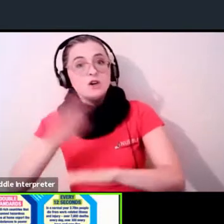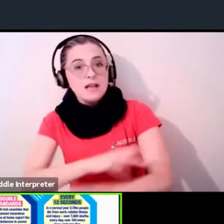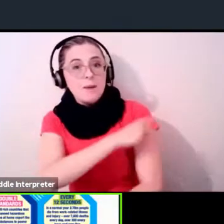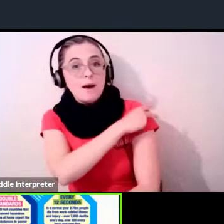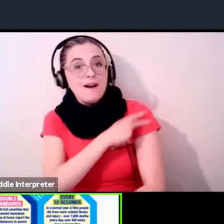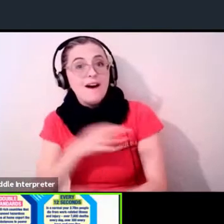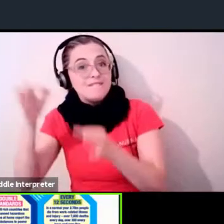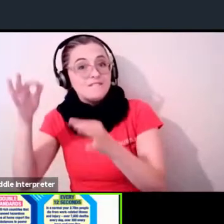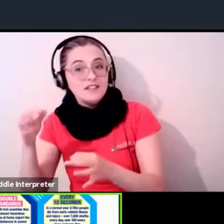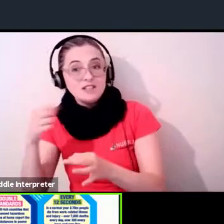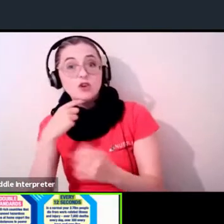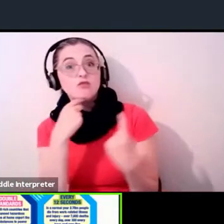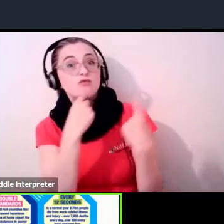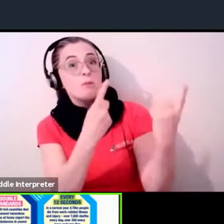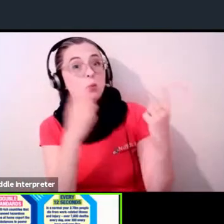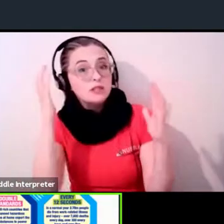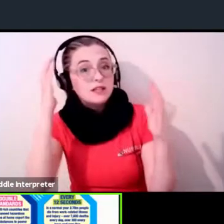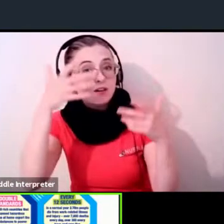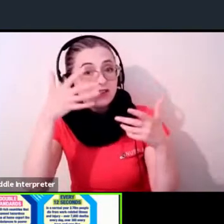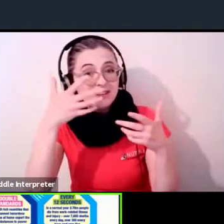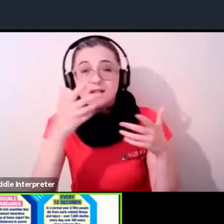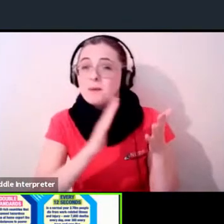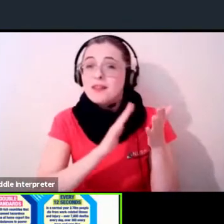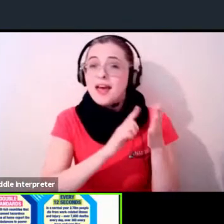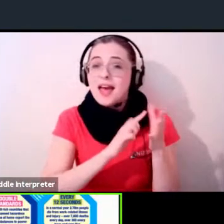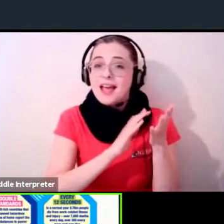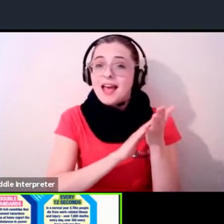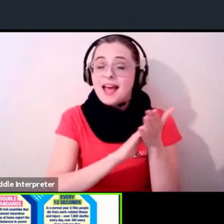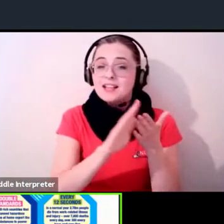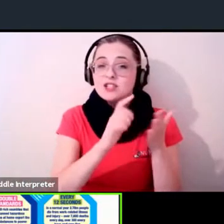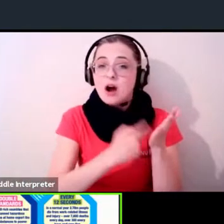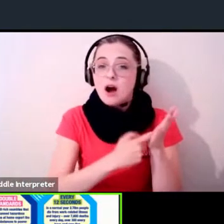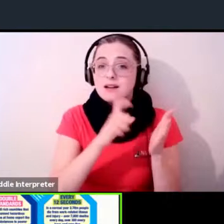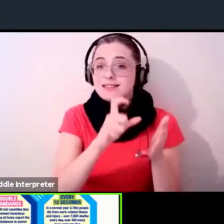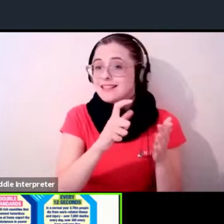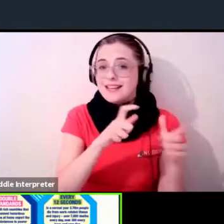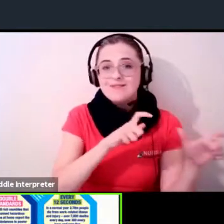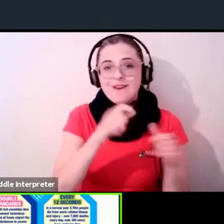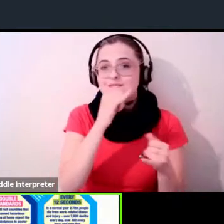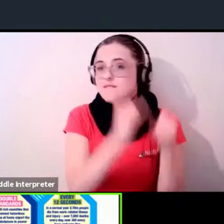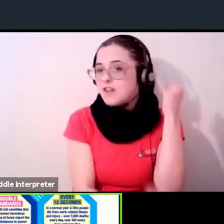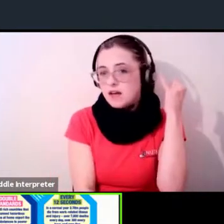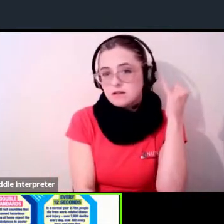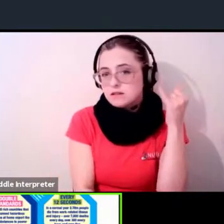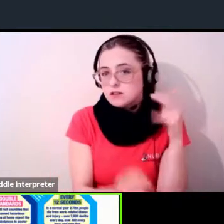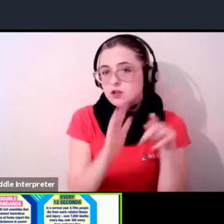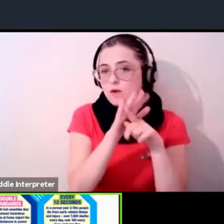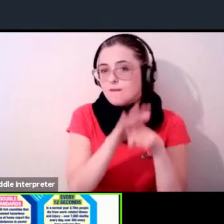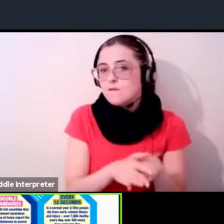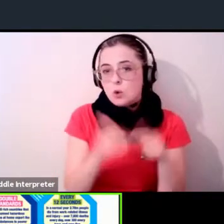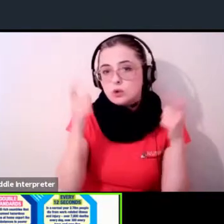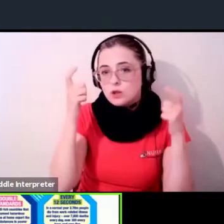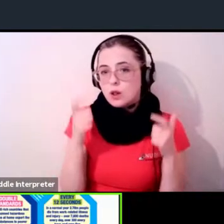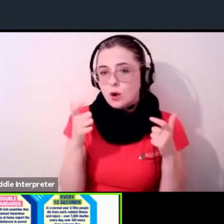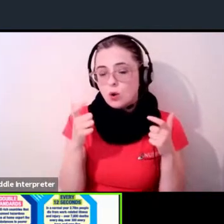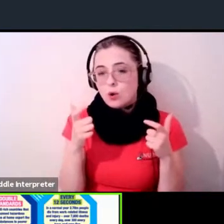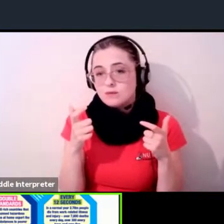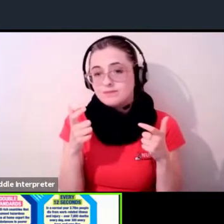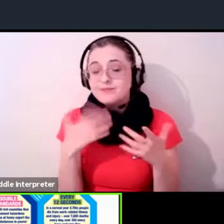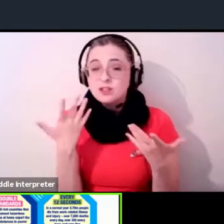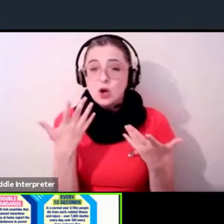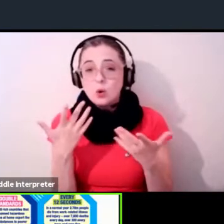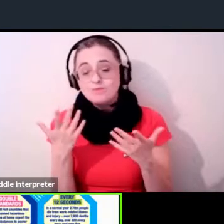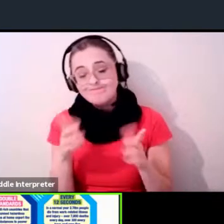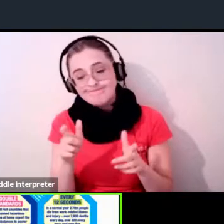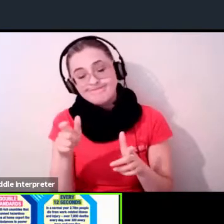HSC still failed to enforce the law. In her last text messages from her hospital bed, she sent messages to